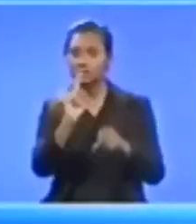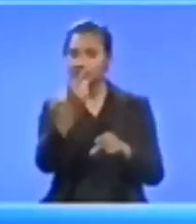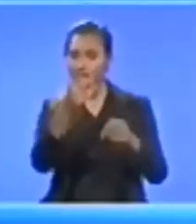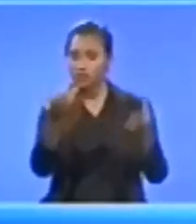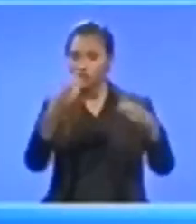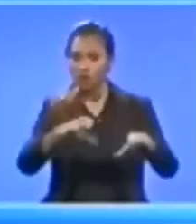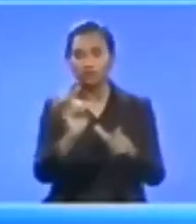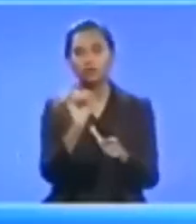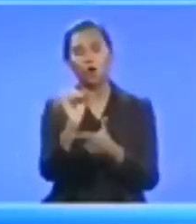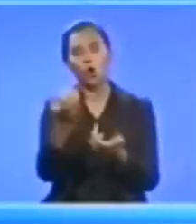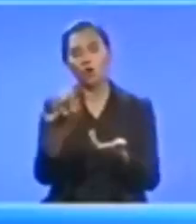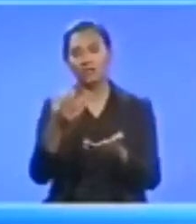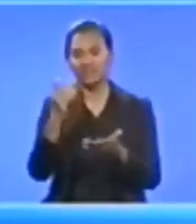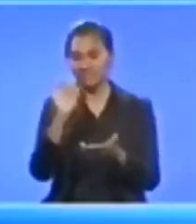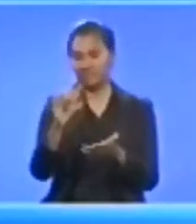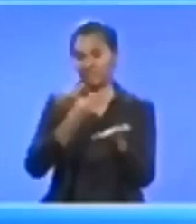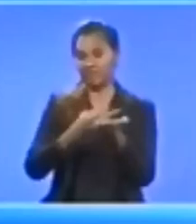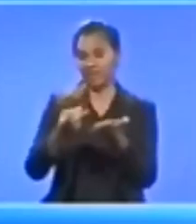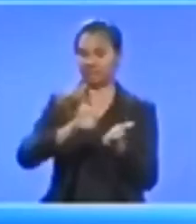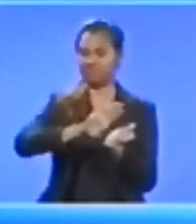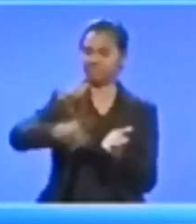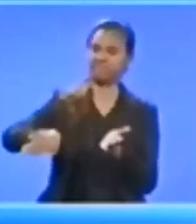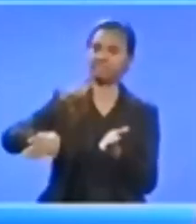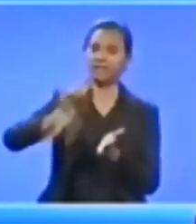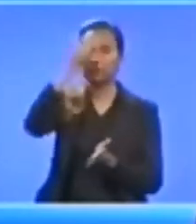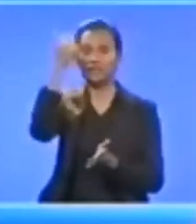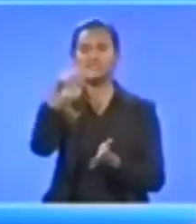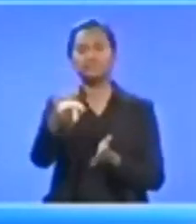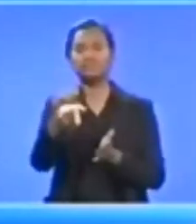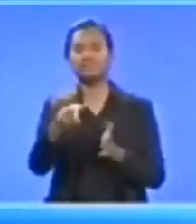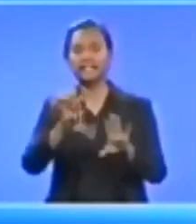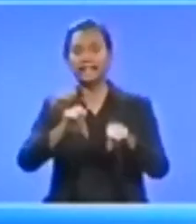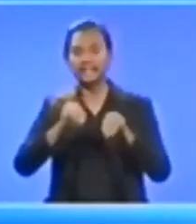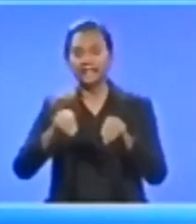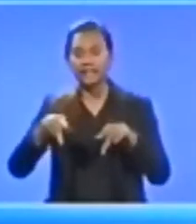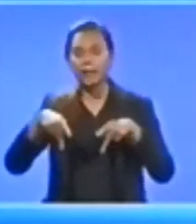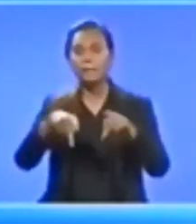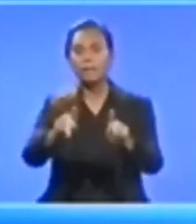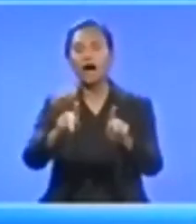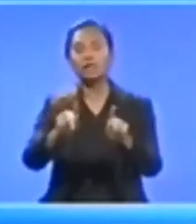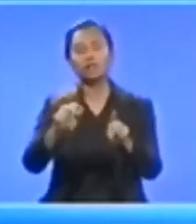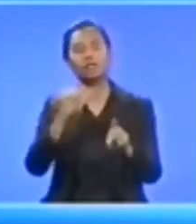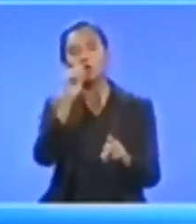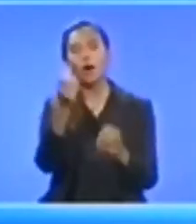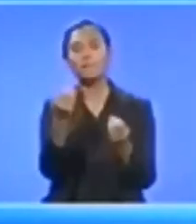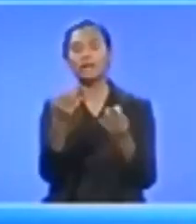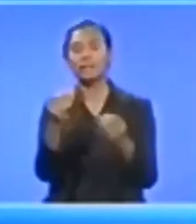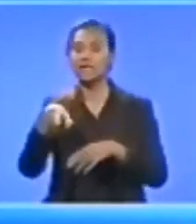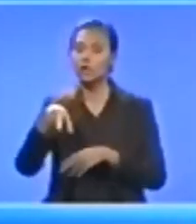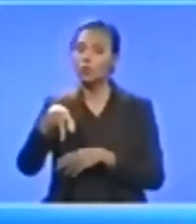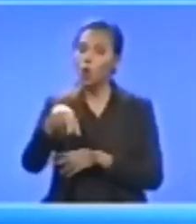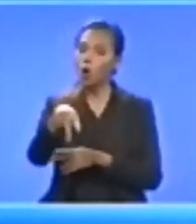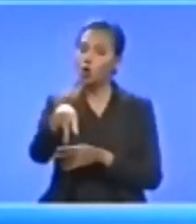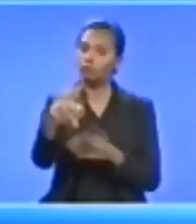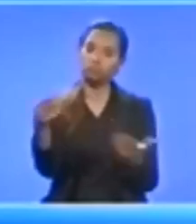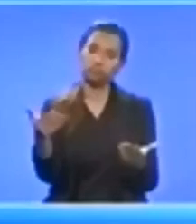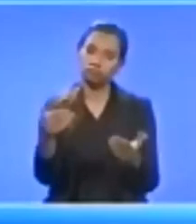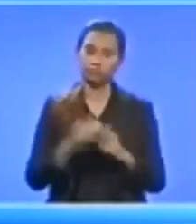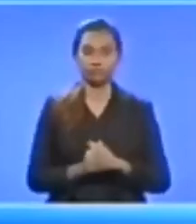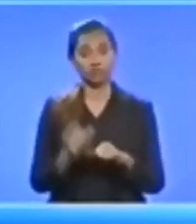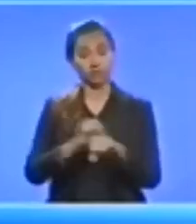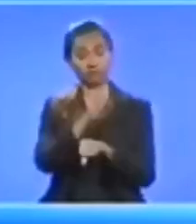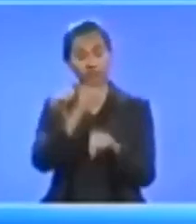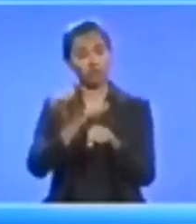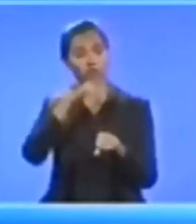just because they take the road less traveled? Singapore has not departed from the